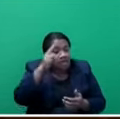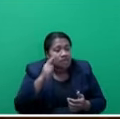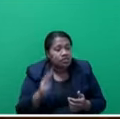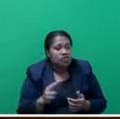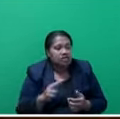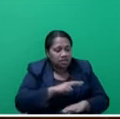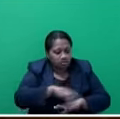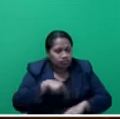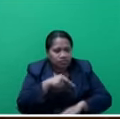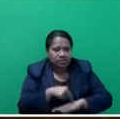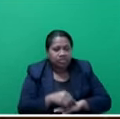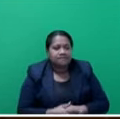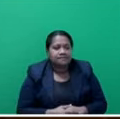region.